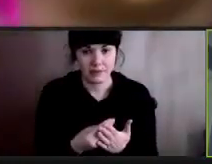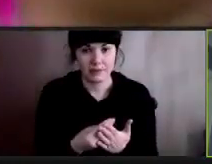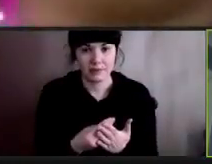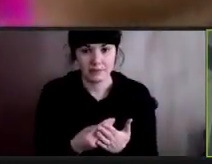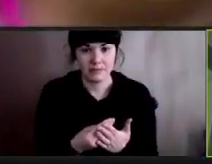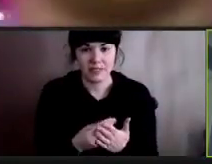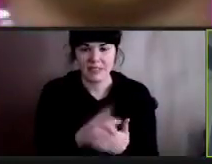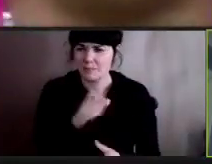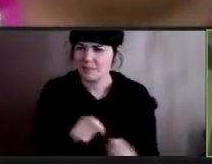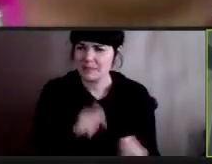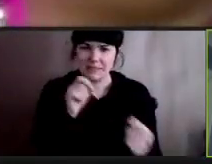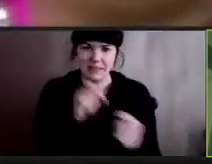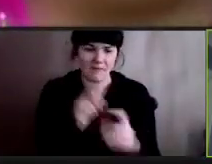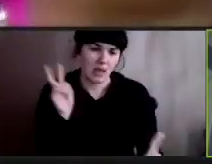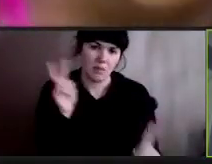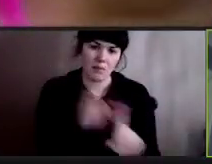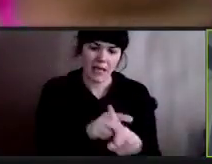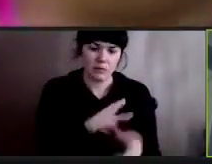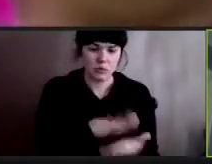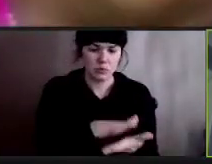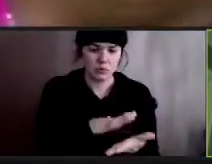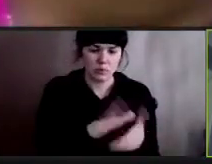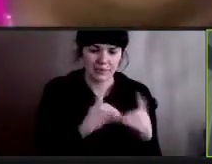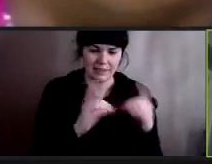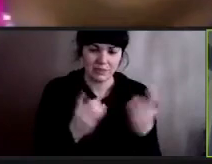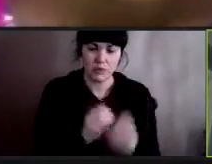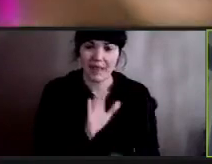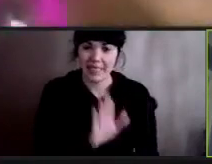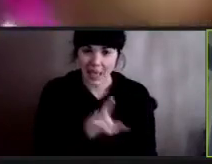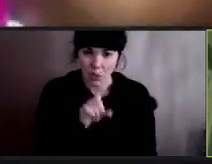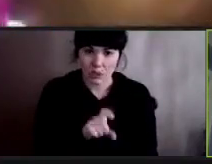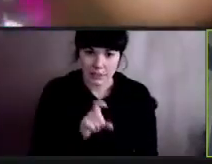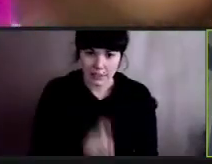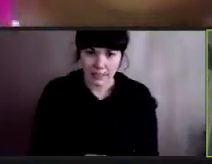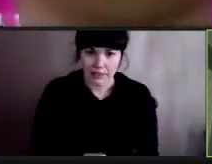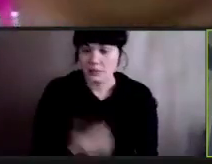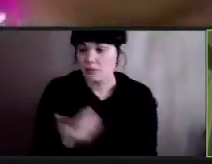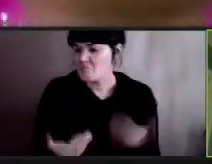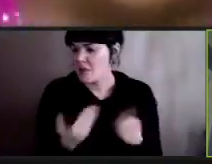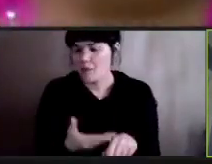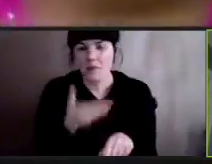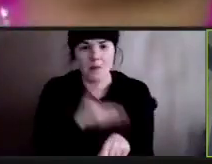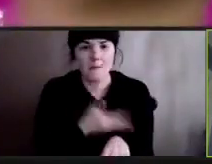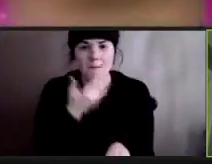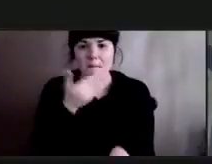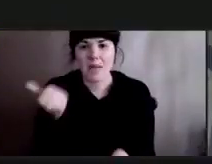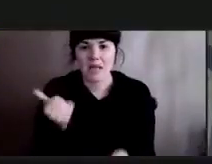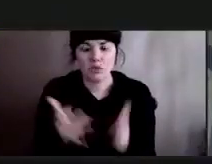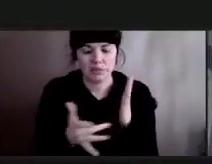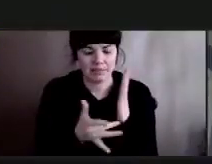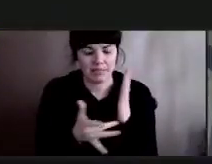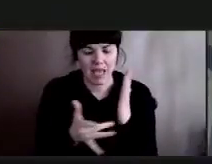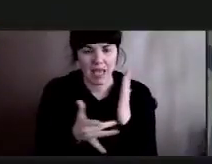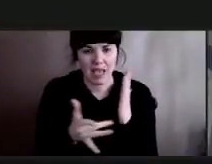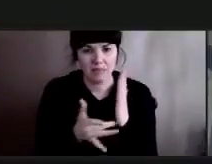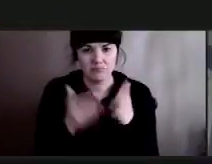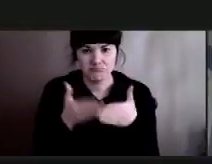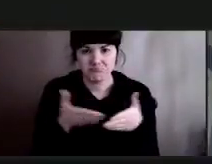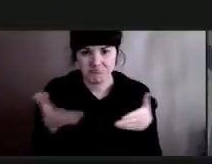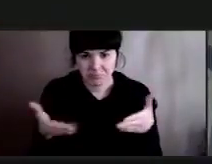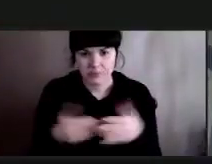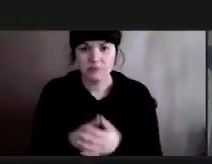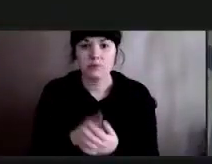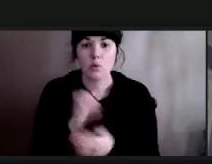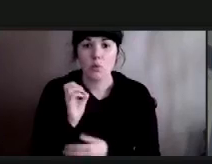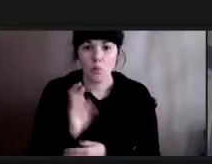needs right where they are, whether that's for better tech equipment, or what have you, but our schools need it because we really